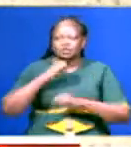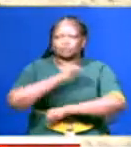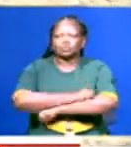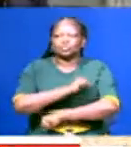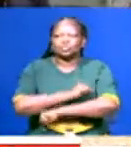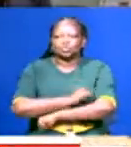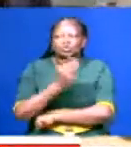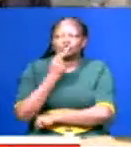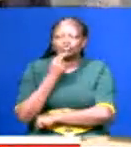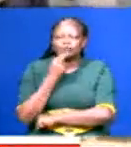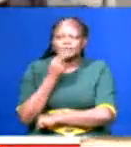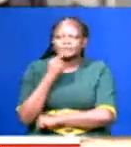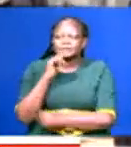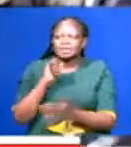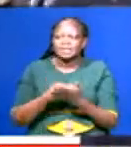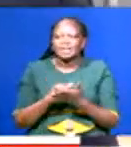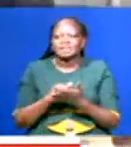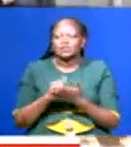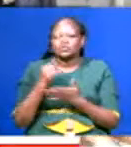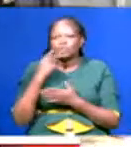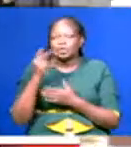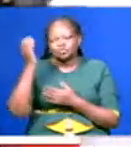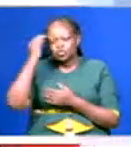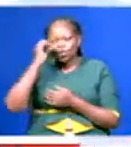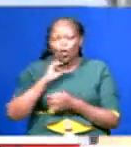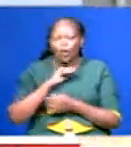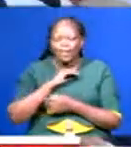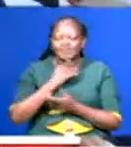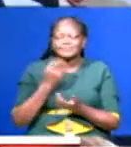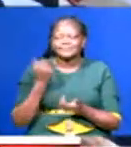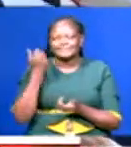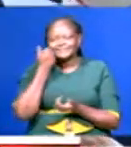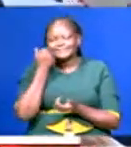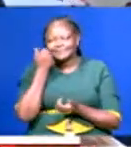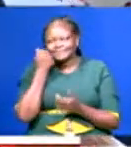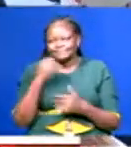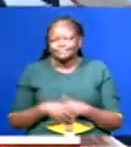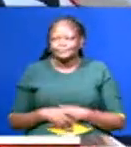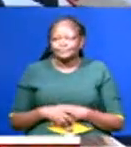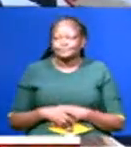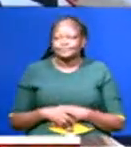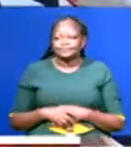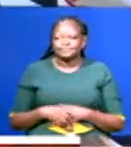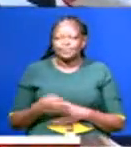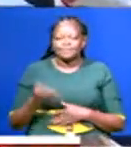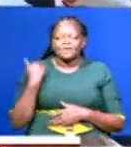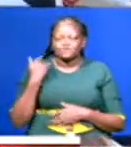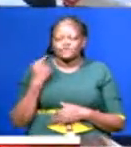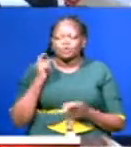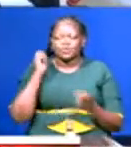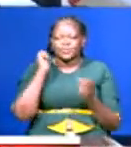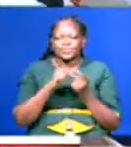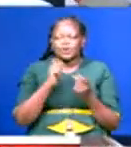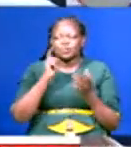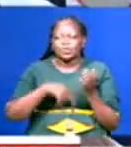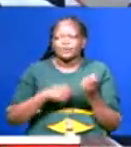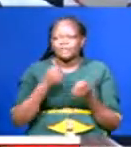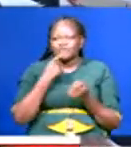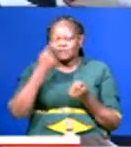Tuesday, said about 100 students complained of vomiting and diarrhea. Our initial tests and what we have treated